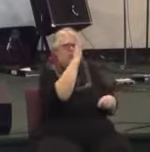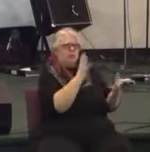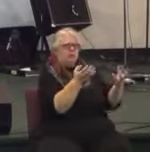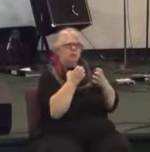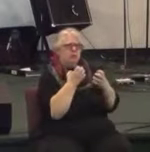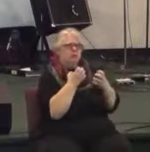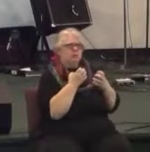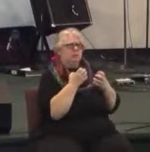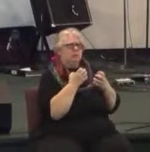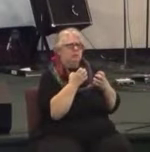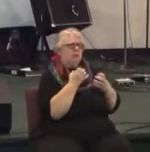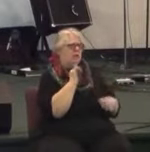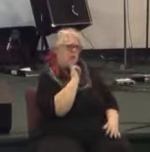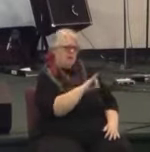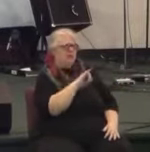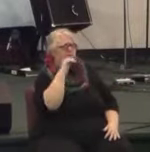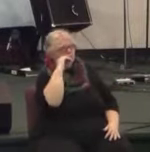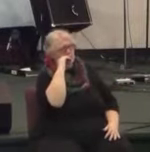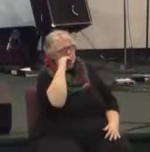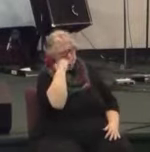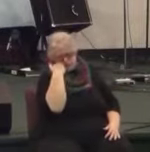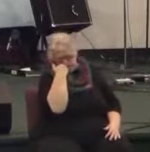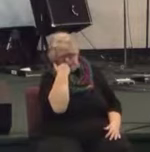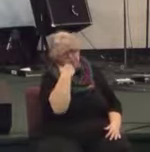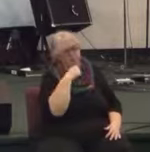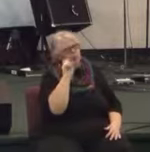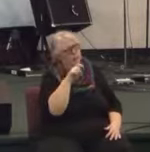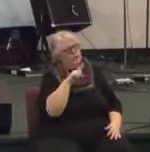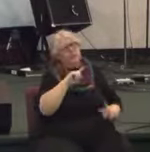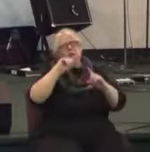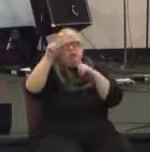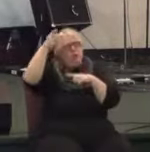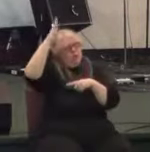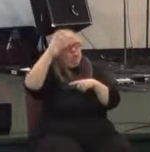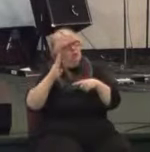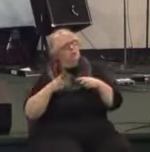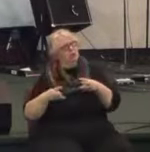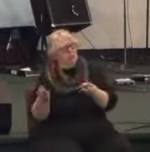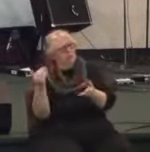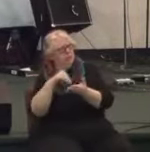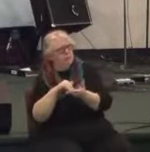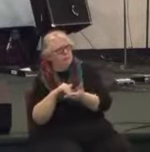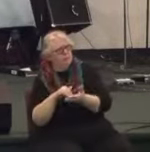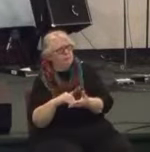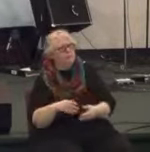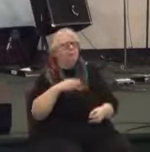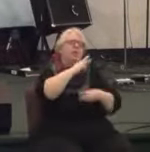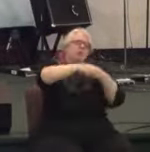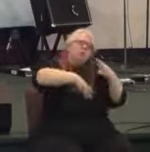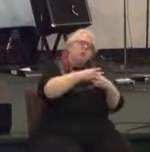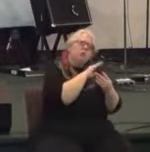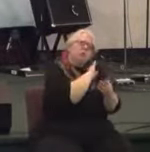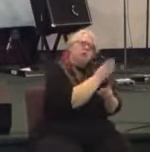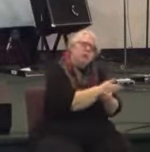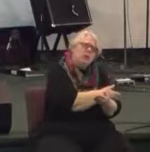shameful. And we've got to get back to God's way. This worldly power